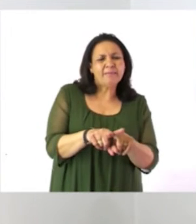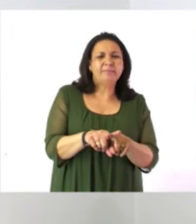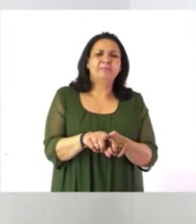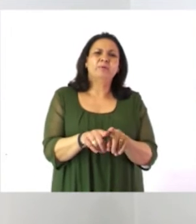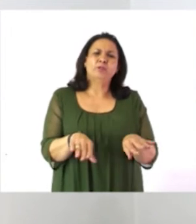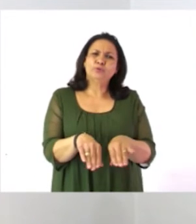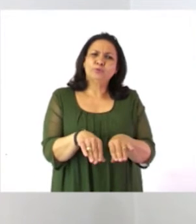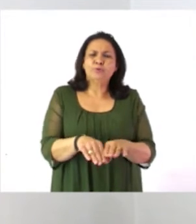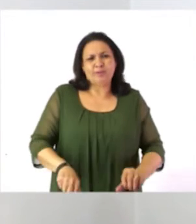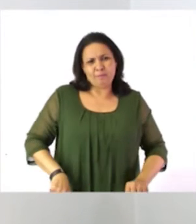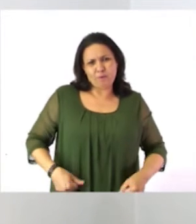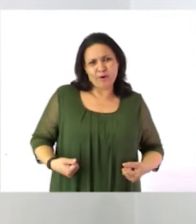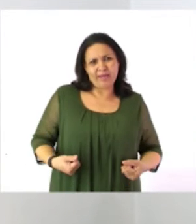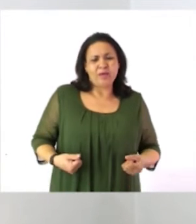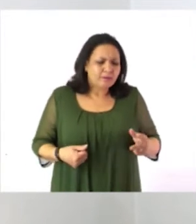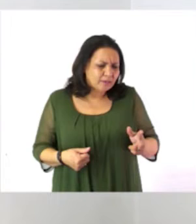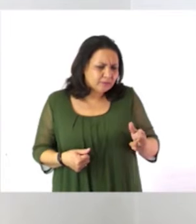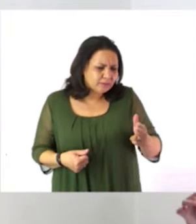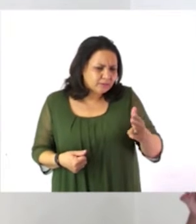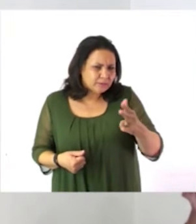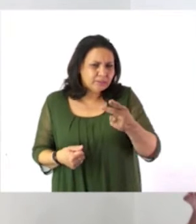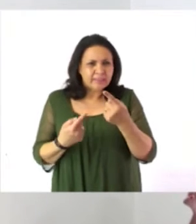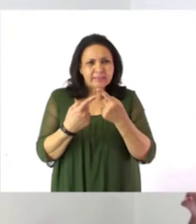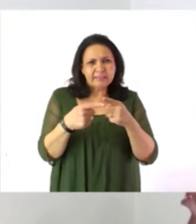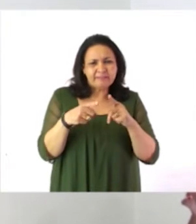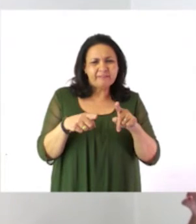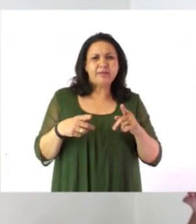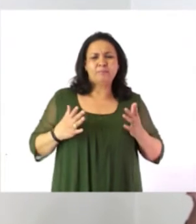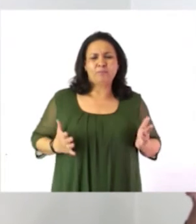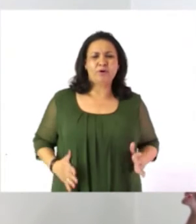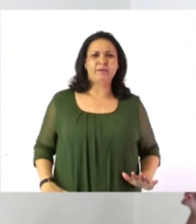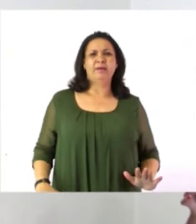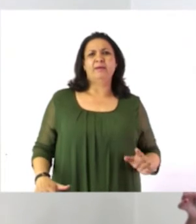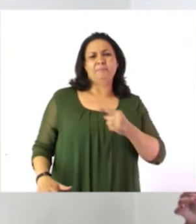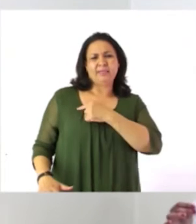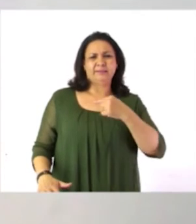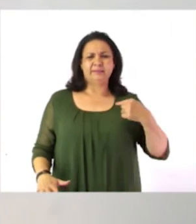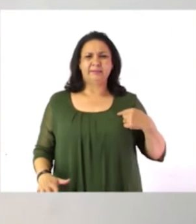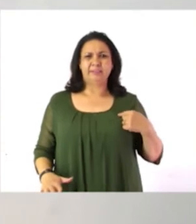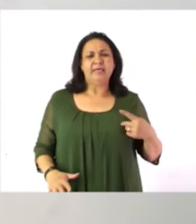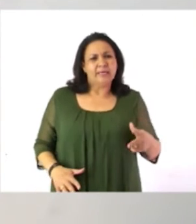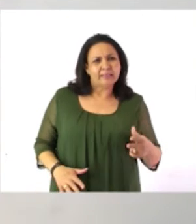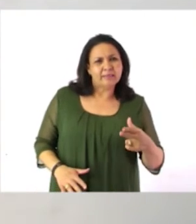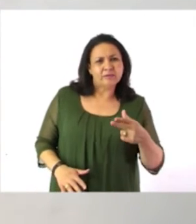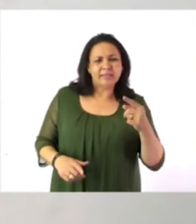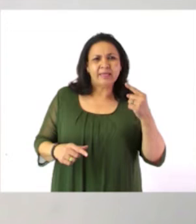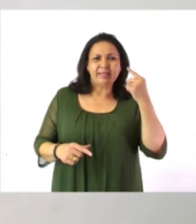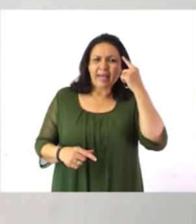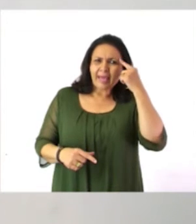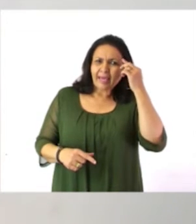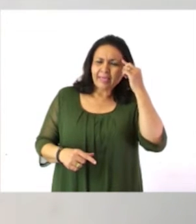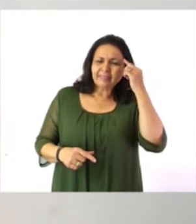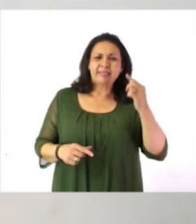You cut out the different body parts like I've done here. I've cut out the head. I've cut